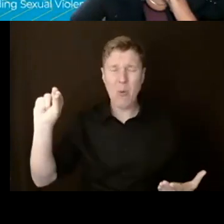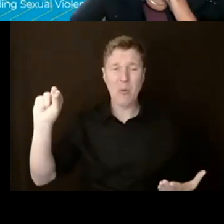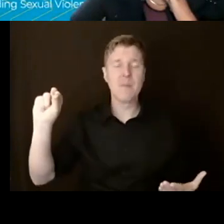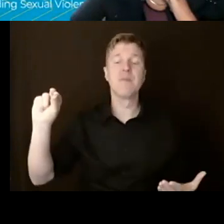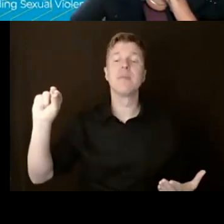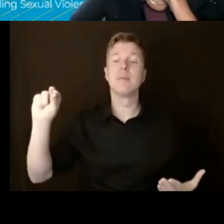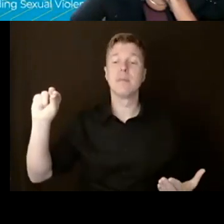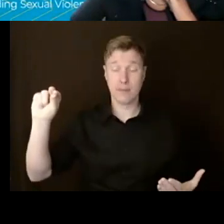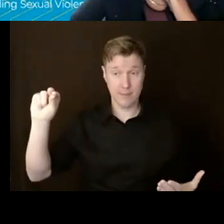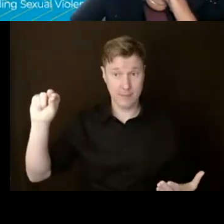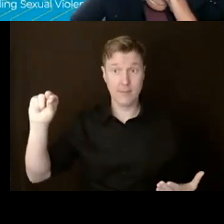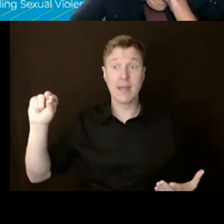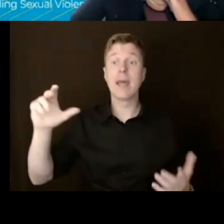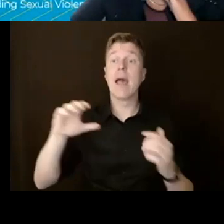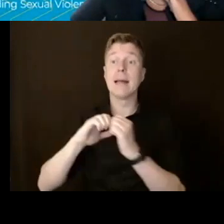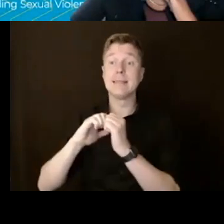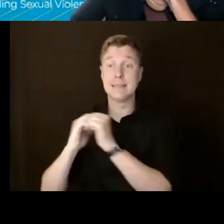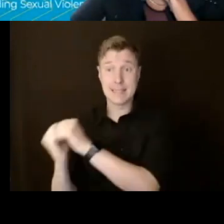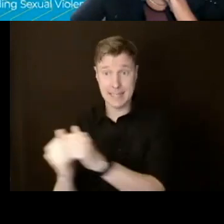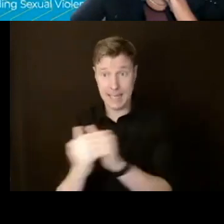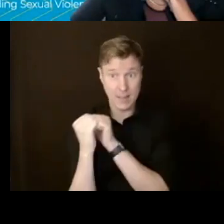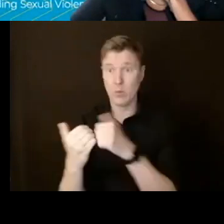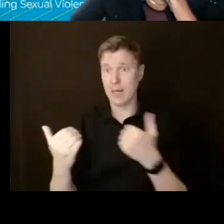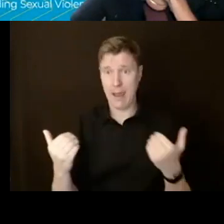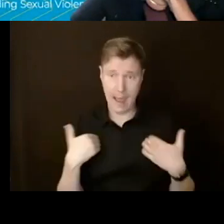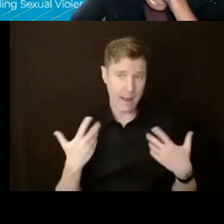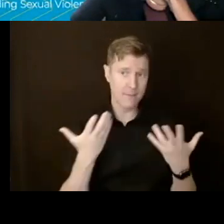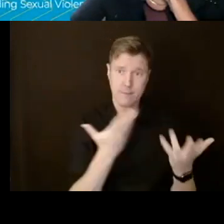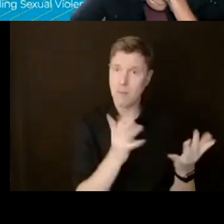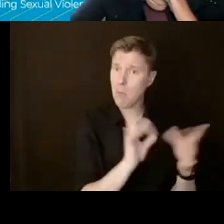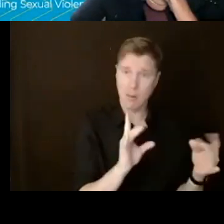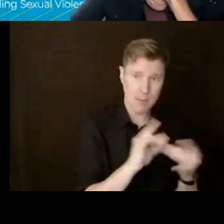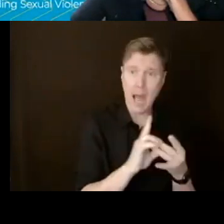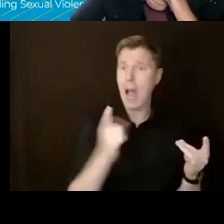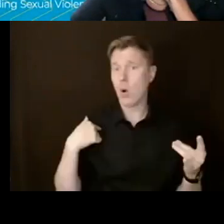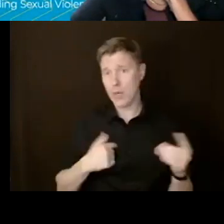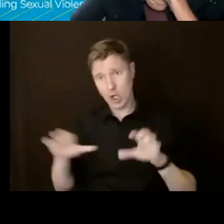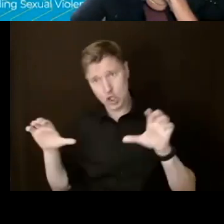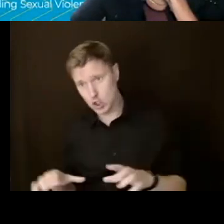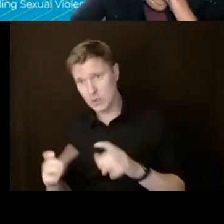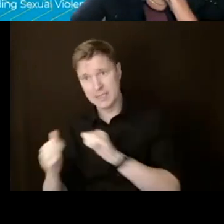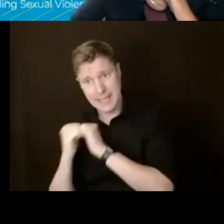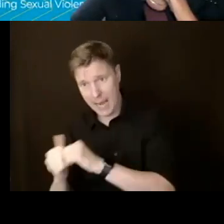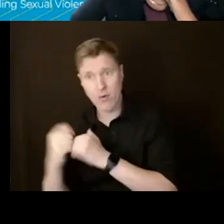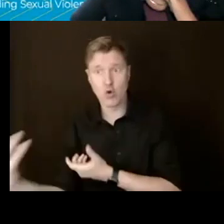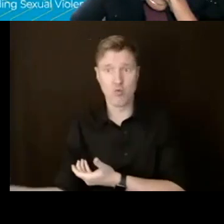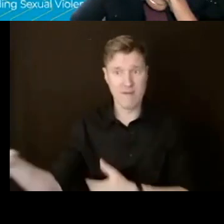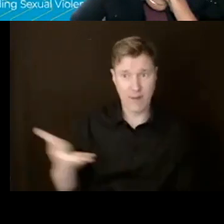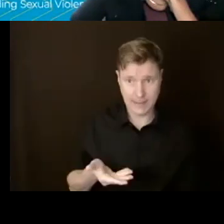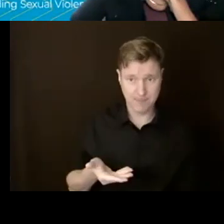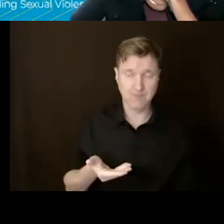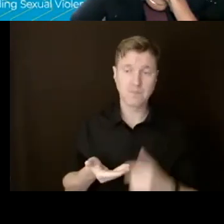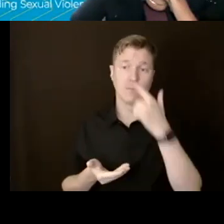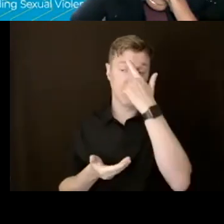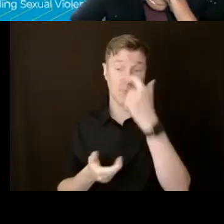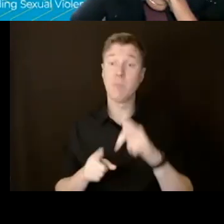and together we can have blah, blah, blah, and we can do these things together, and you invite people into action. But you're starting with,